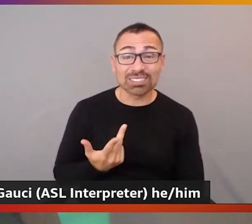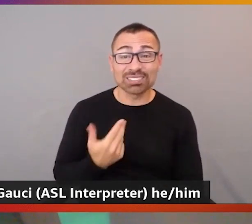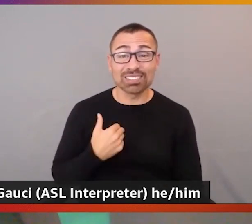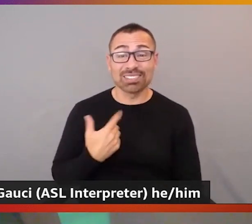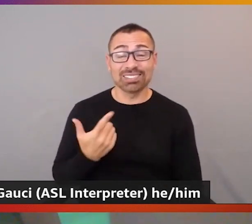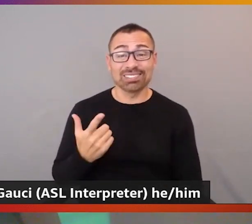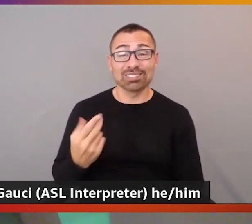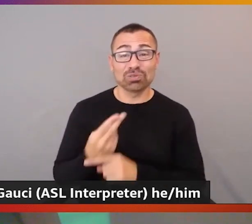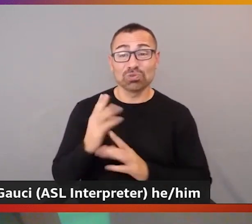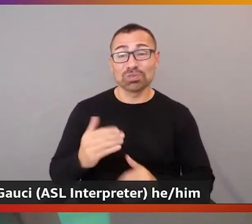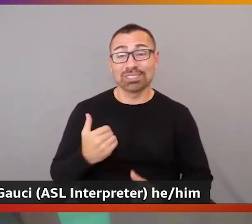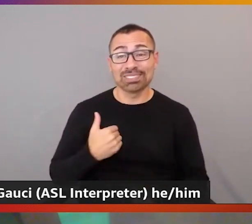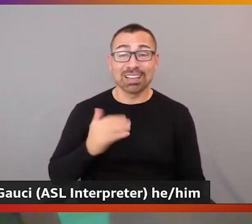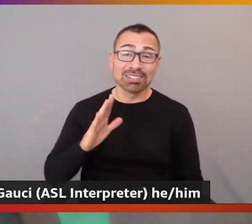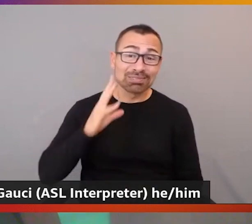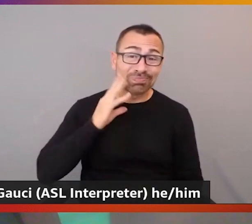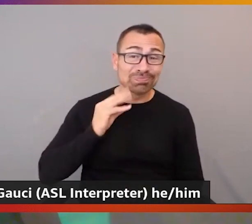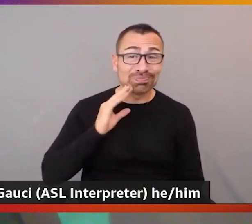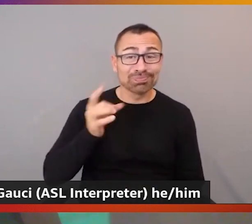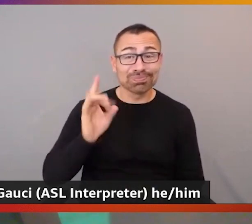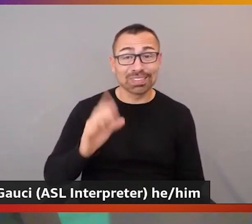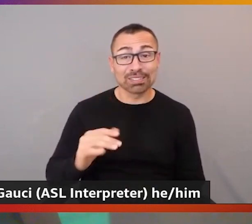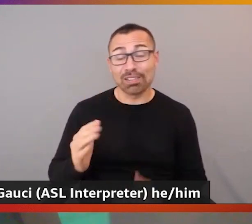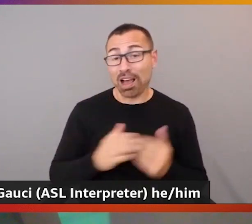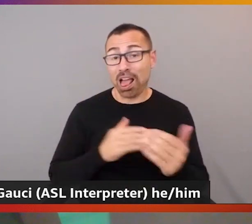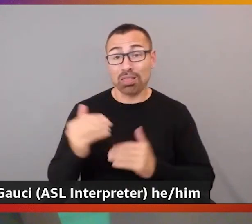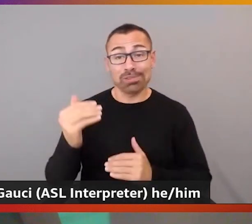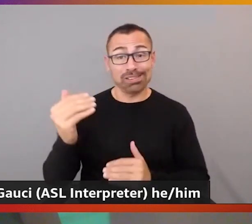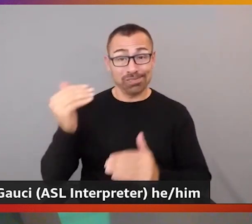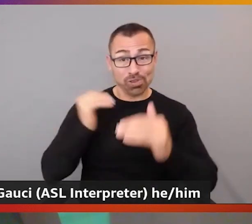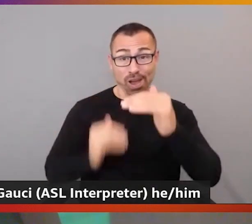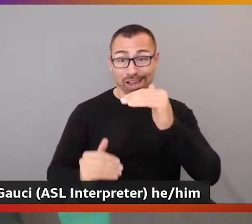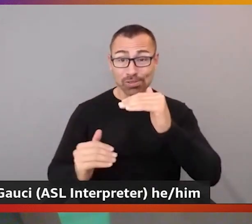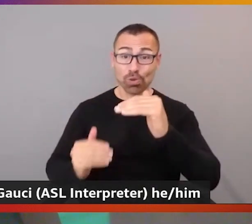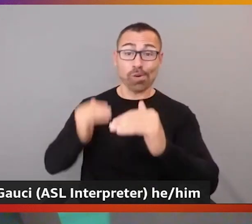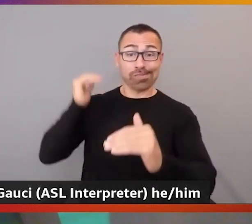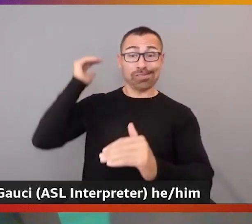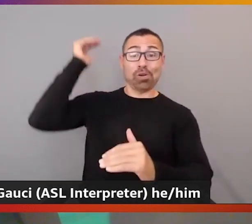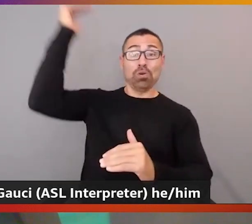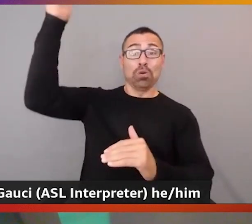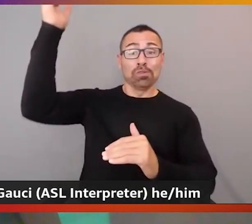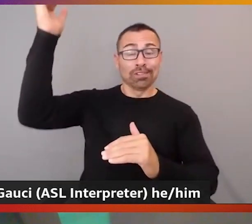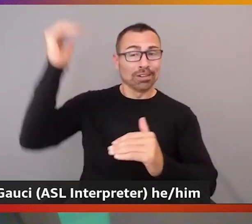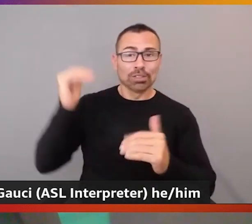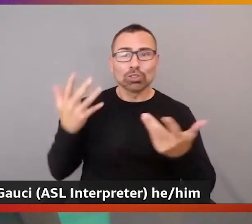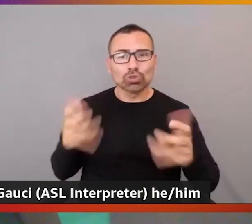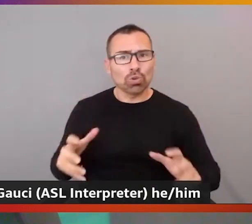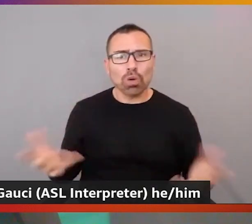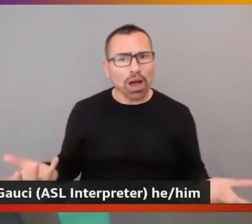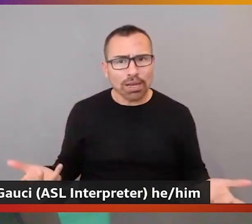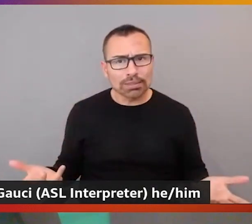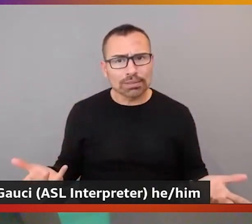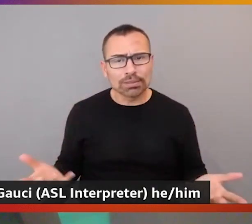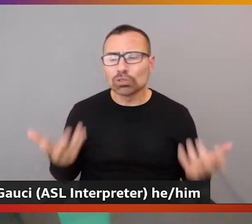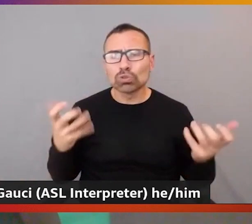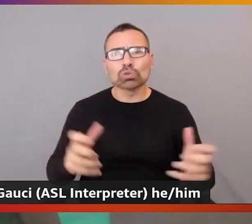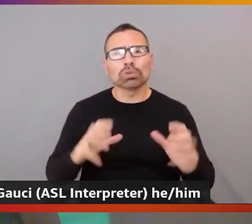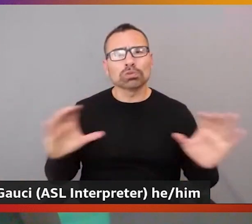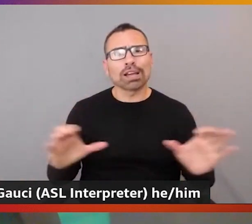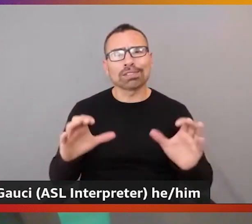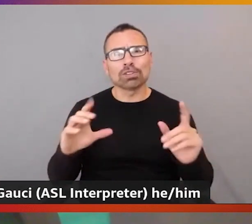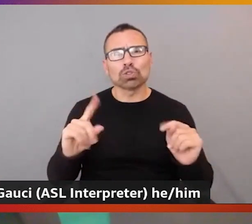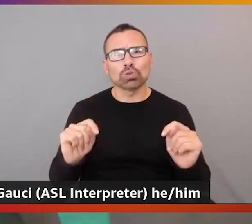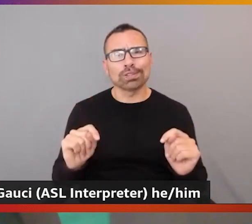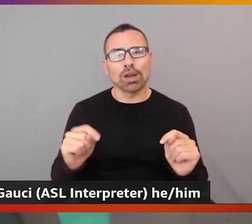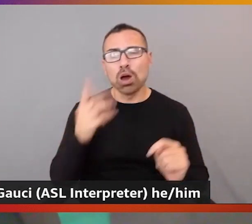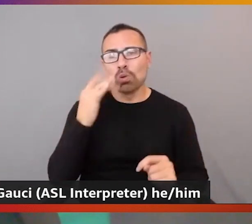experience, right? Either way, right, whether you over provision or under provision, that's something you just don't want to do, right? You don't want to actively do that, because as a builder,